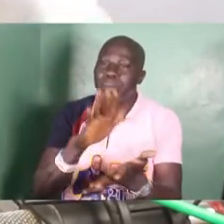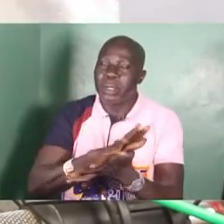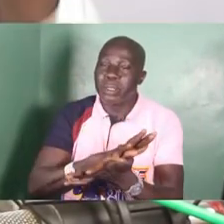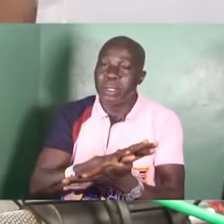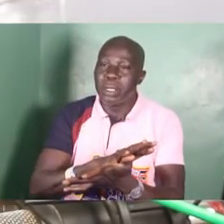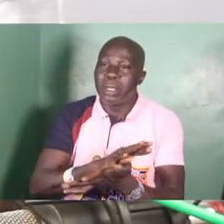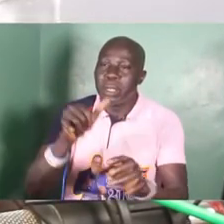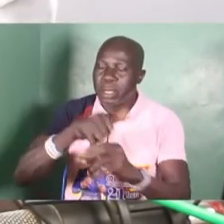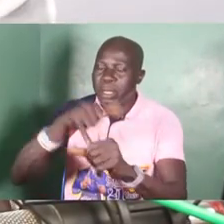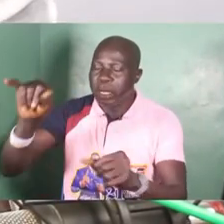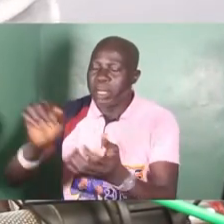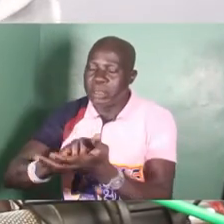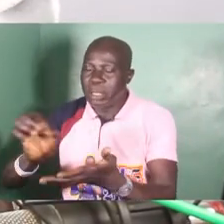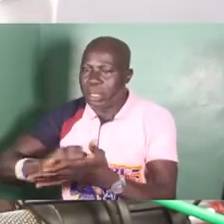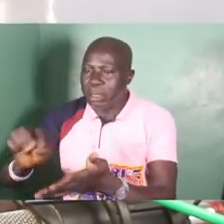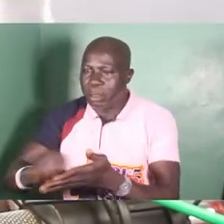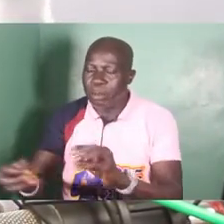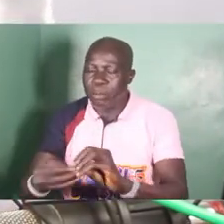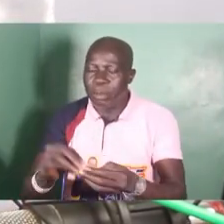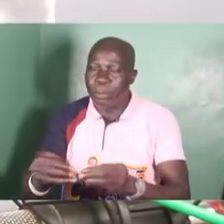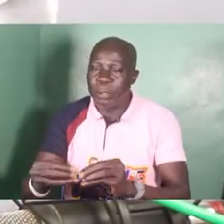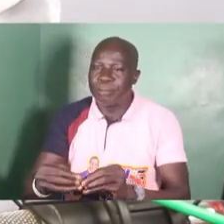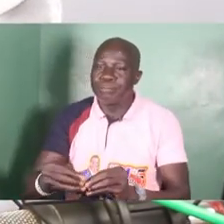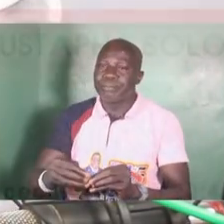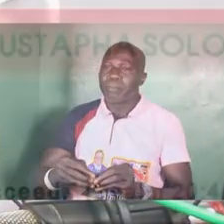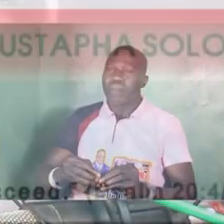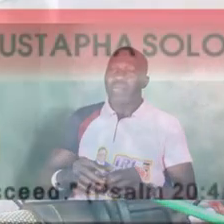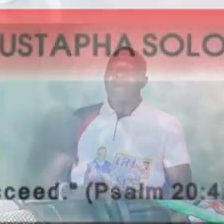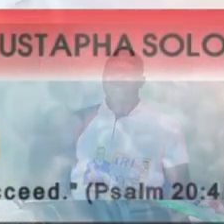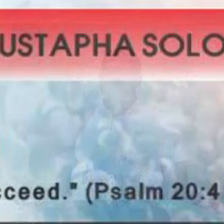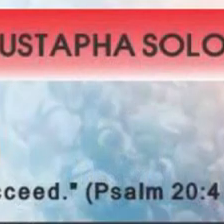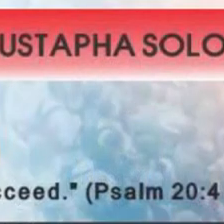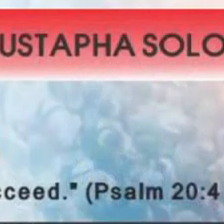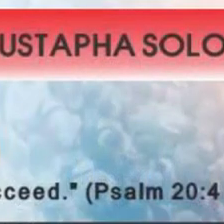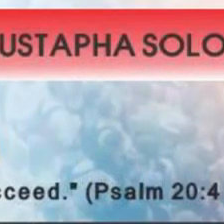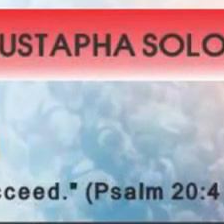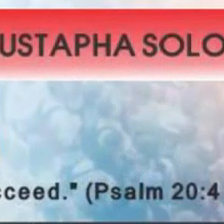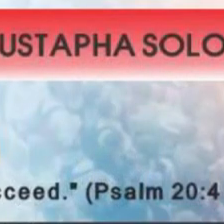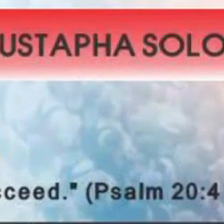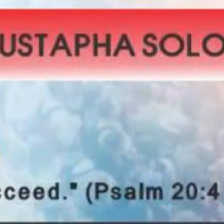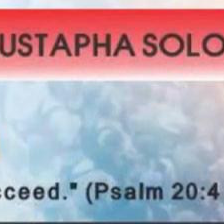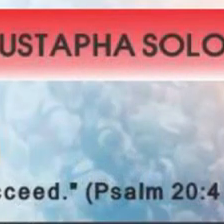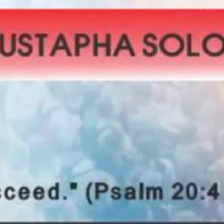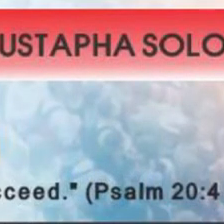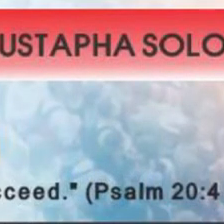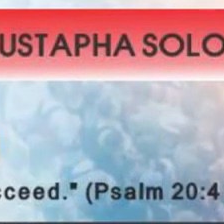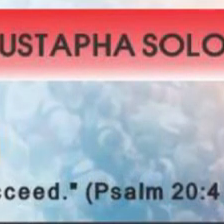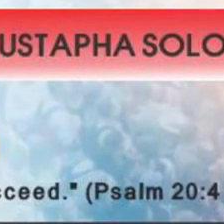And your book. Oh, yeah, call. Write it. Account number. 30